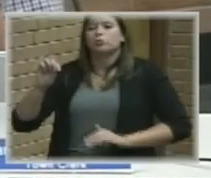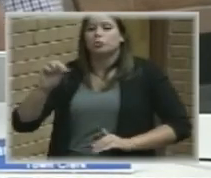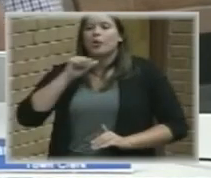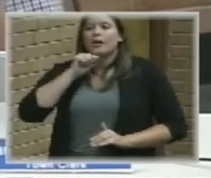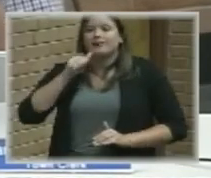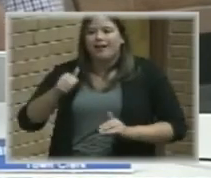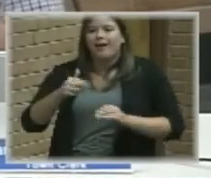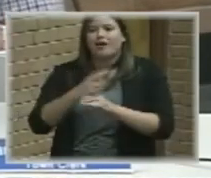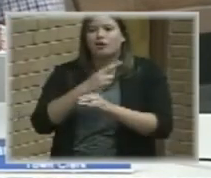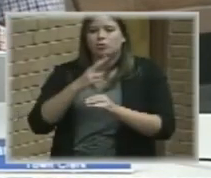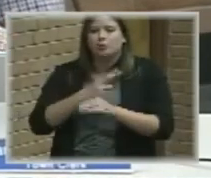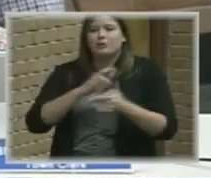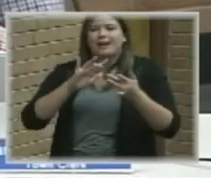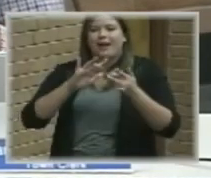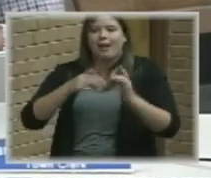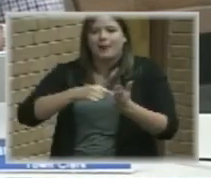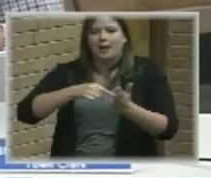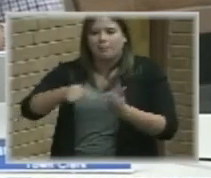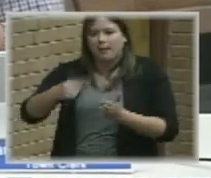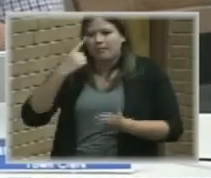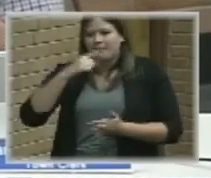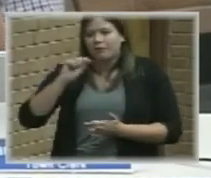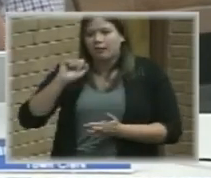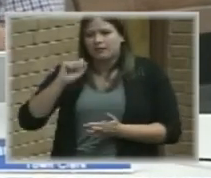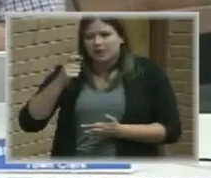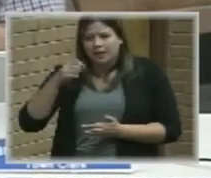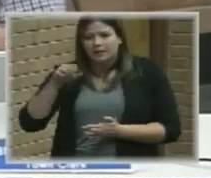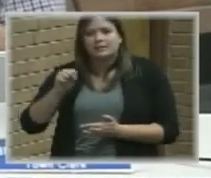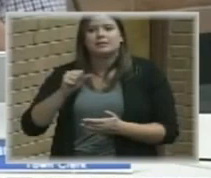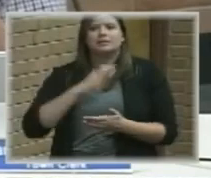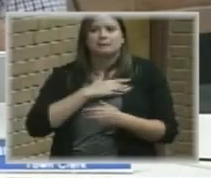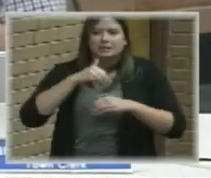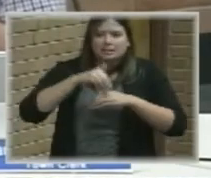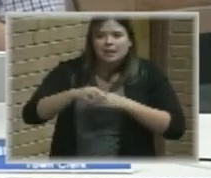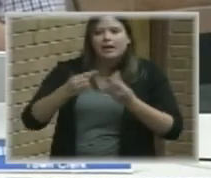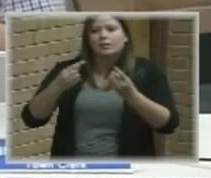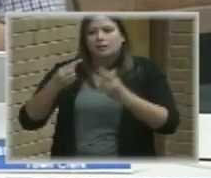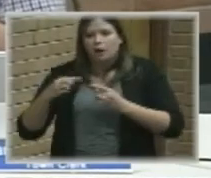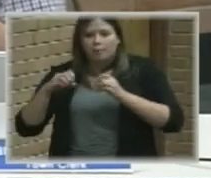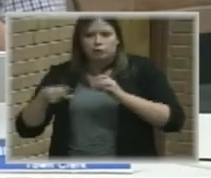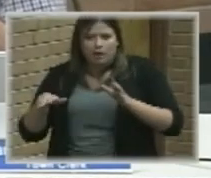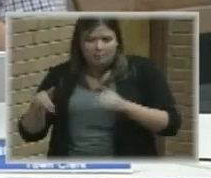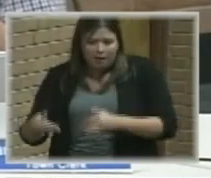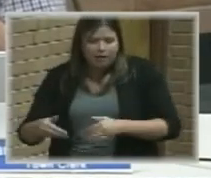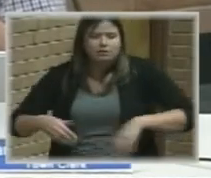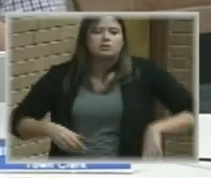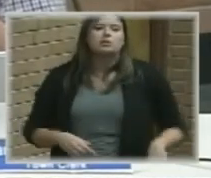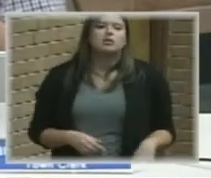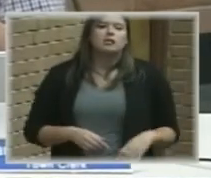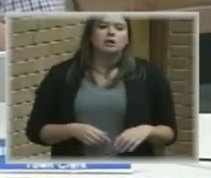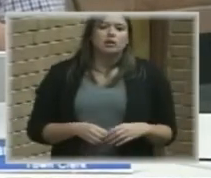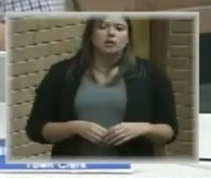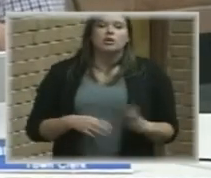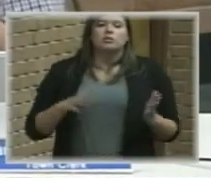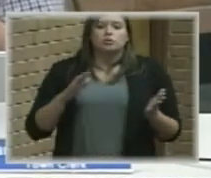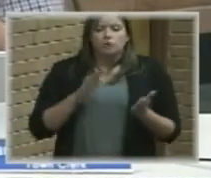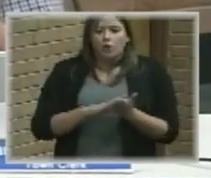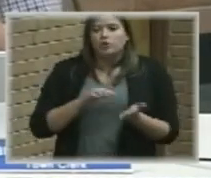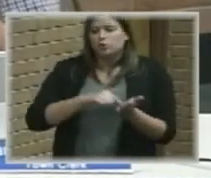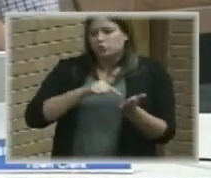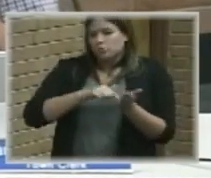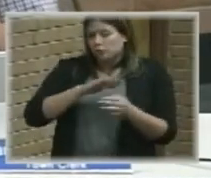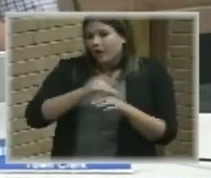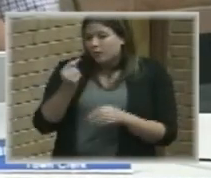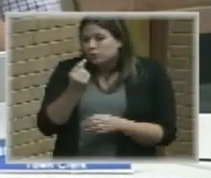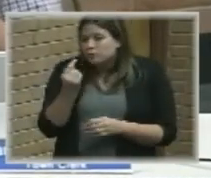payment. But otherwise, again, the due date on Tuesday, and we'll be busy